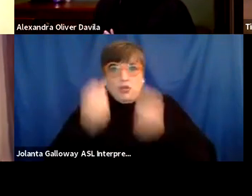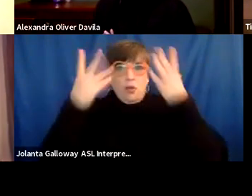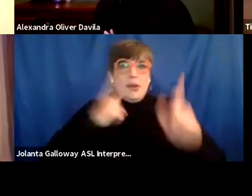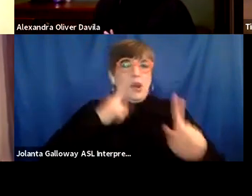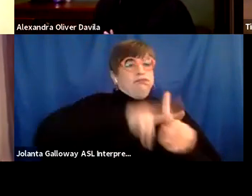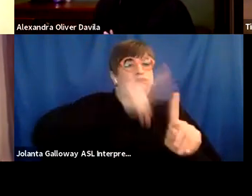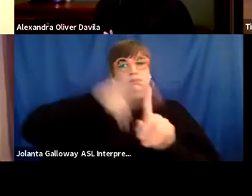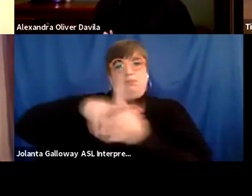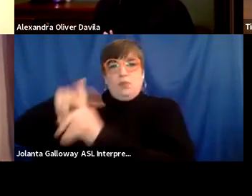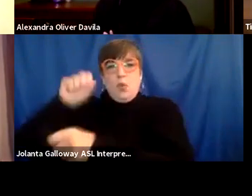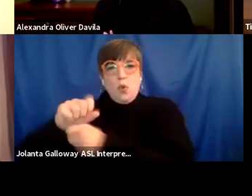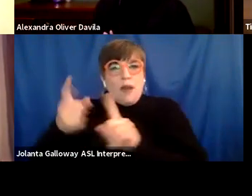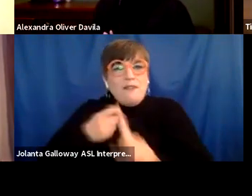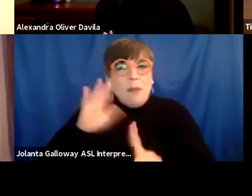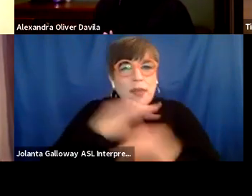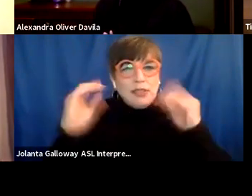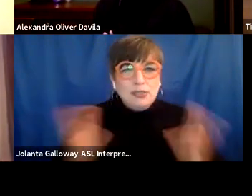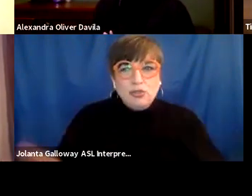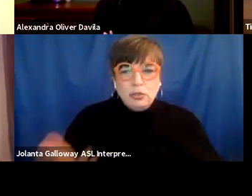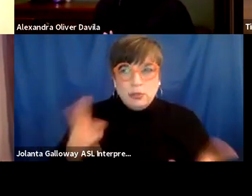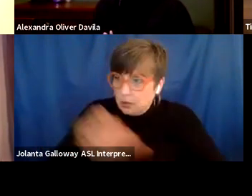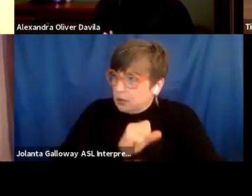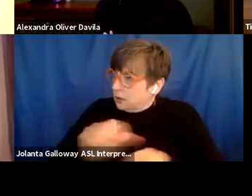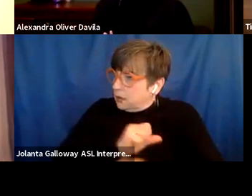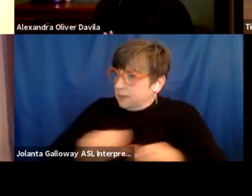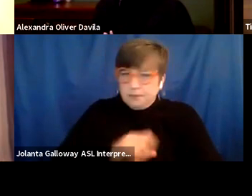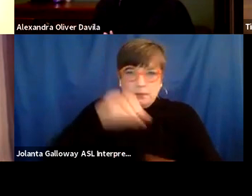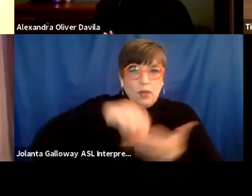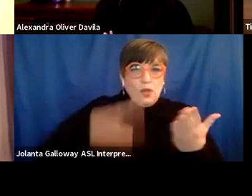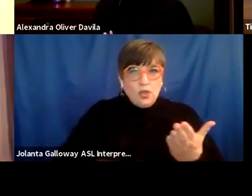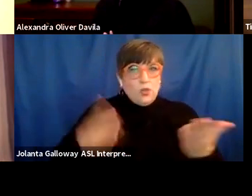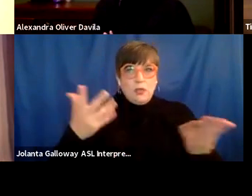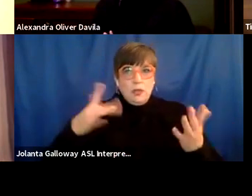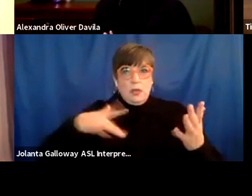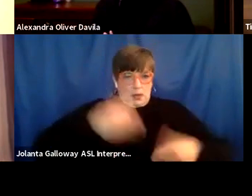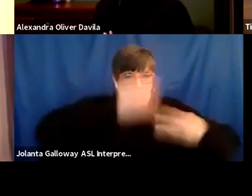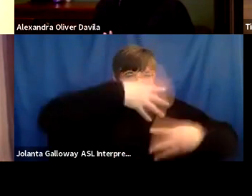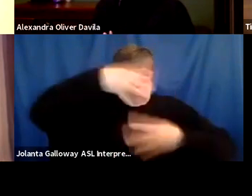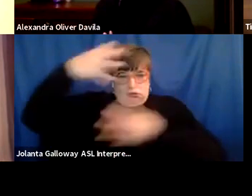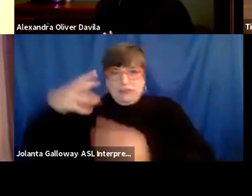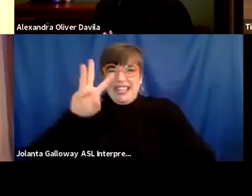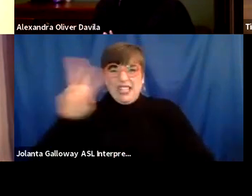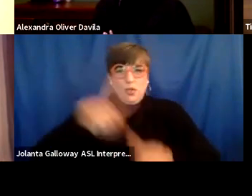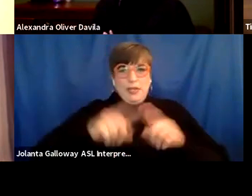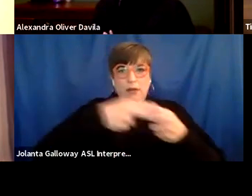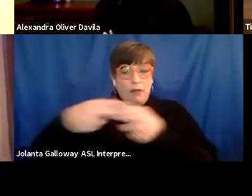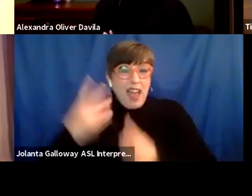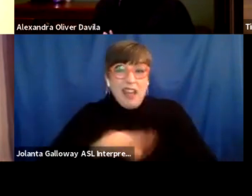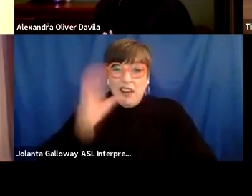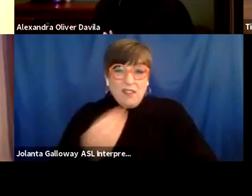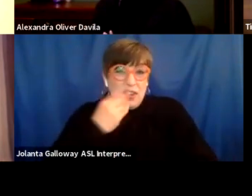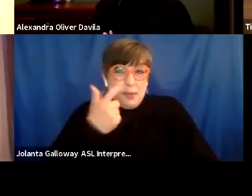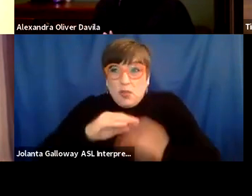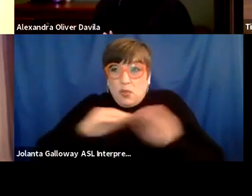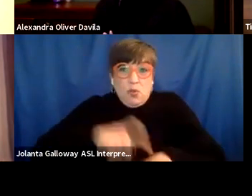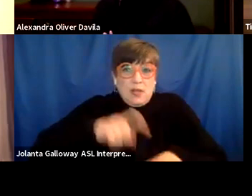break by their own teachers. Students lives are Google Classroom, 62 tabs open on their laptops, probably have skipped breakfast and lunch. They literally have no